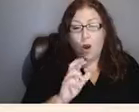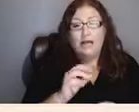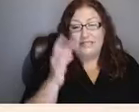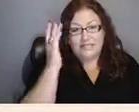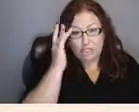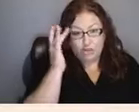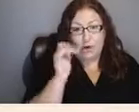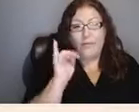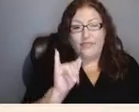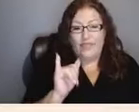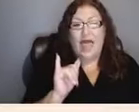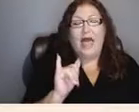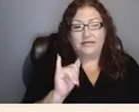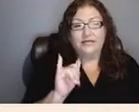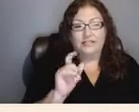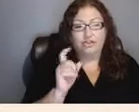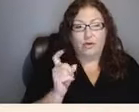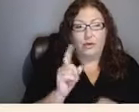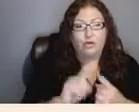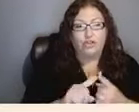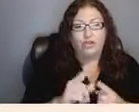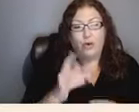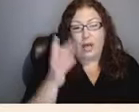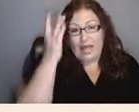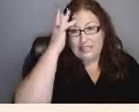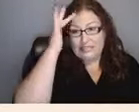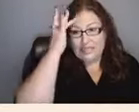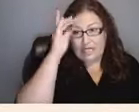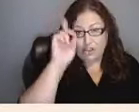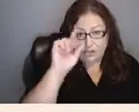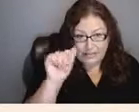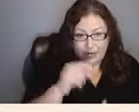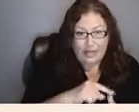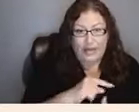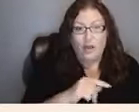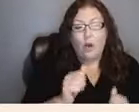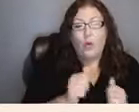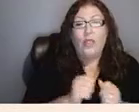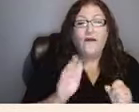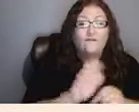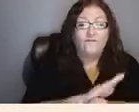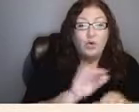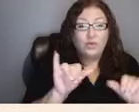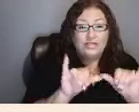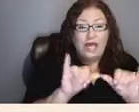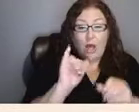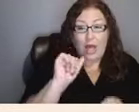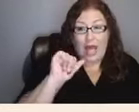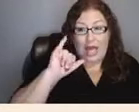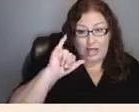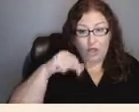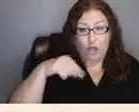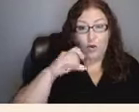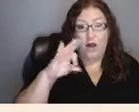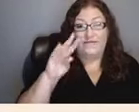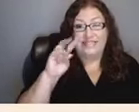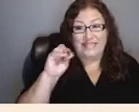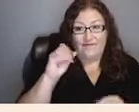attributable to intellectual disability with a full-scale IQ of 70 or